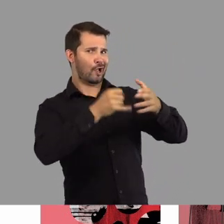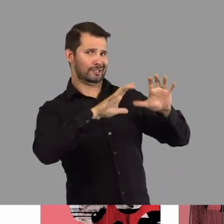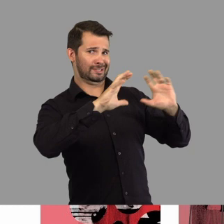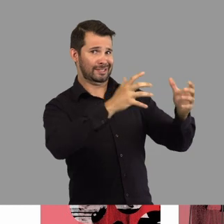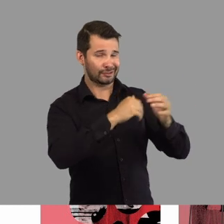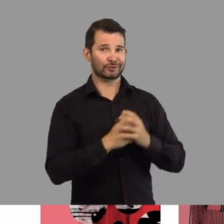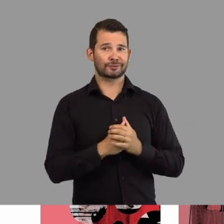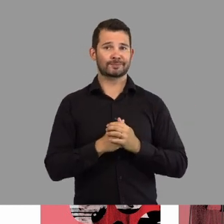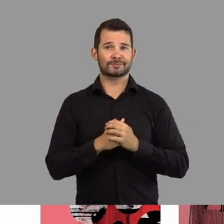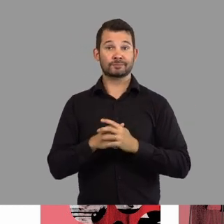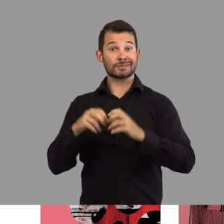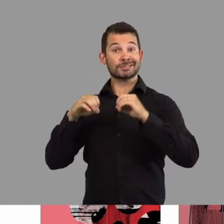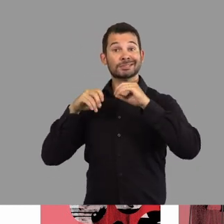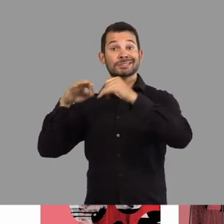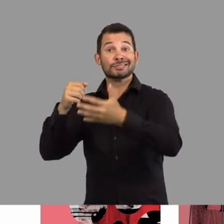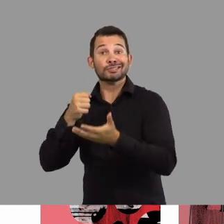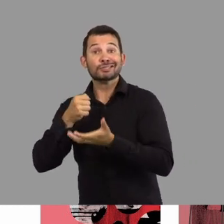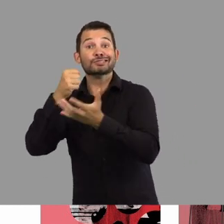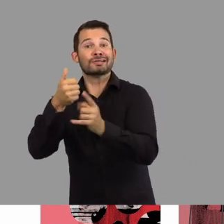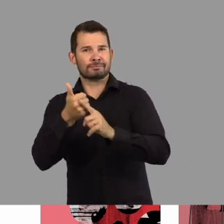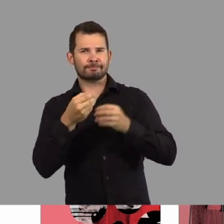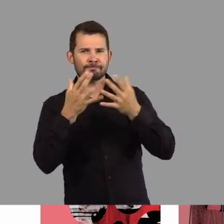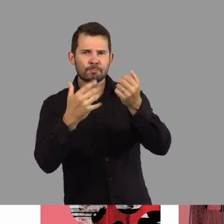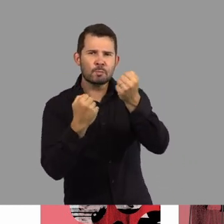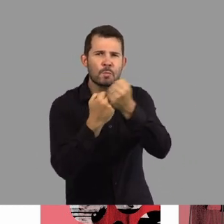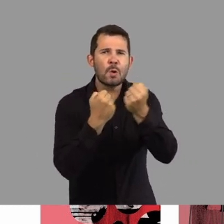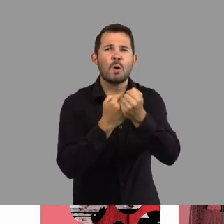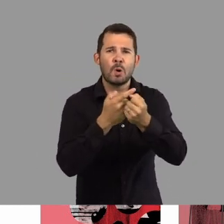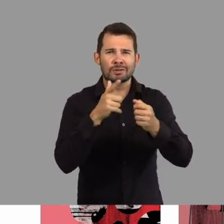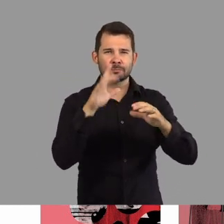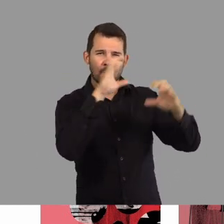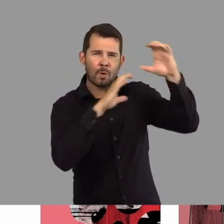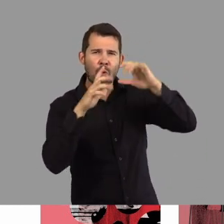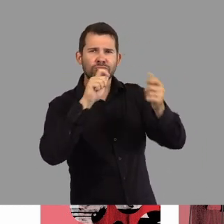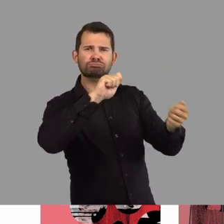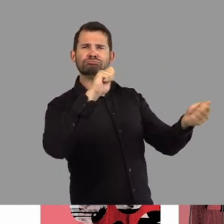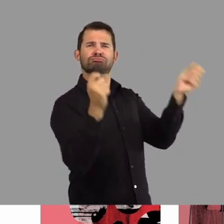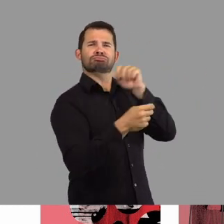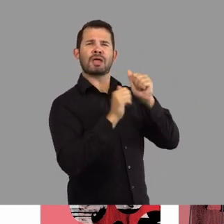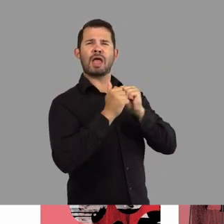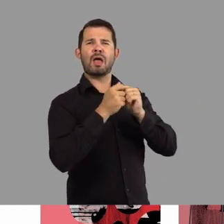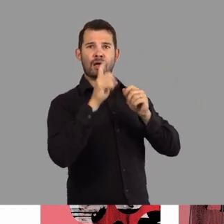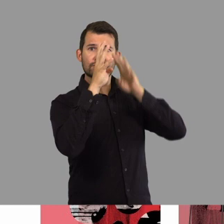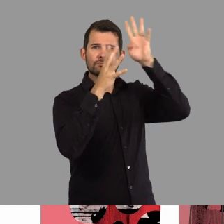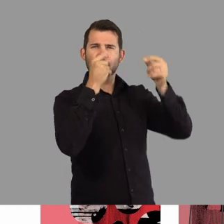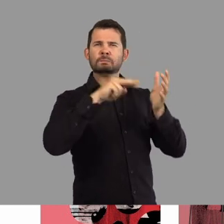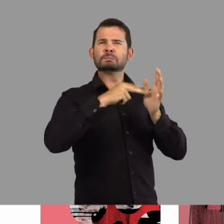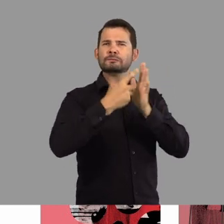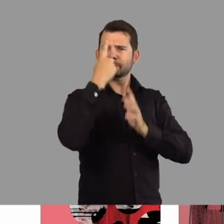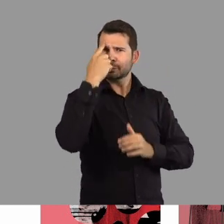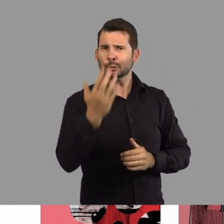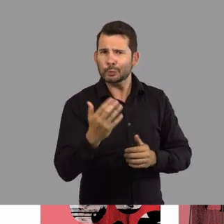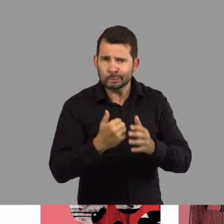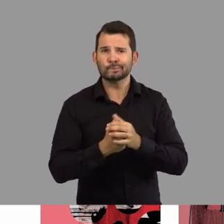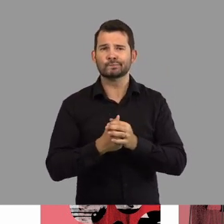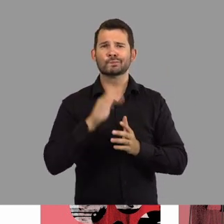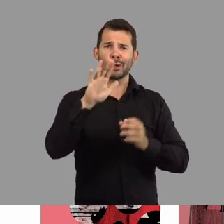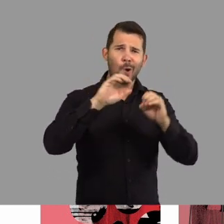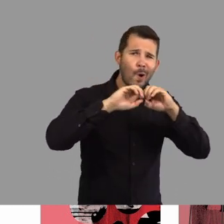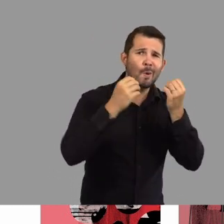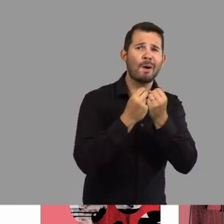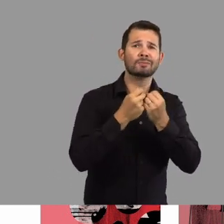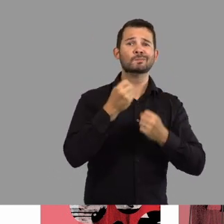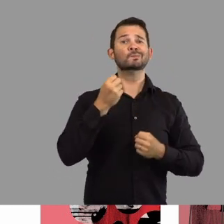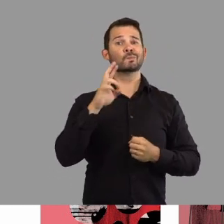sector. A seed grant can give you the support to explore change and what innovation can mean for you, your organization, or your